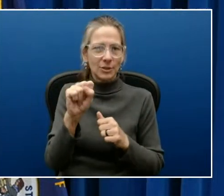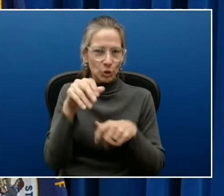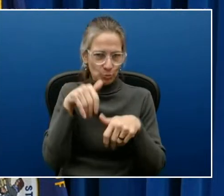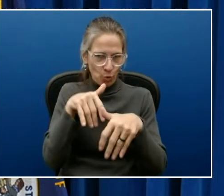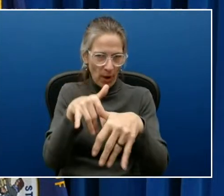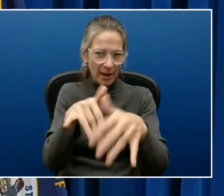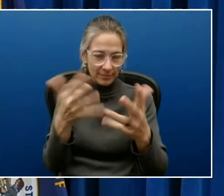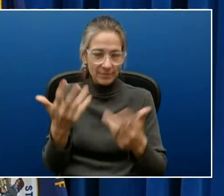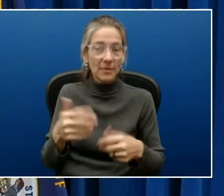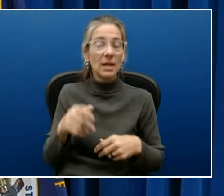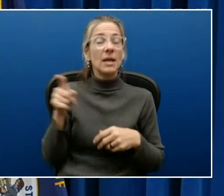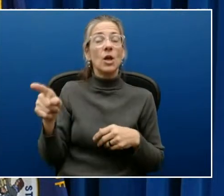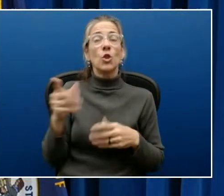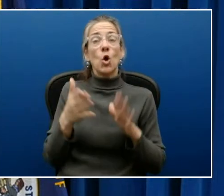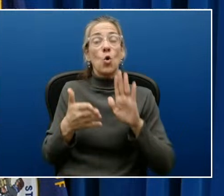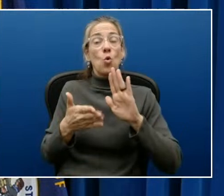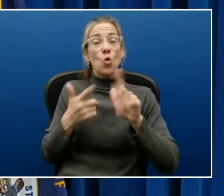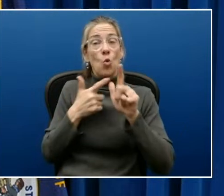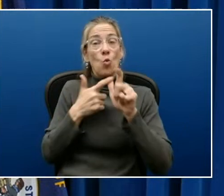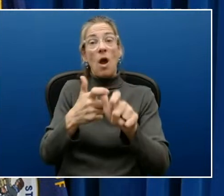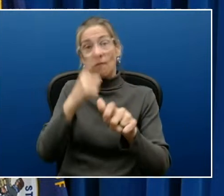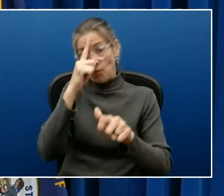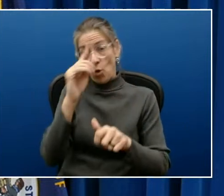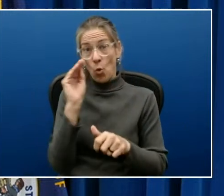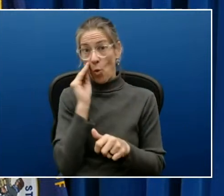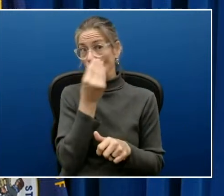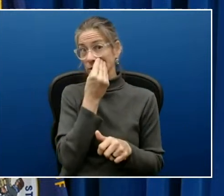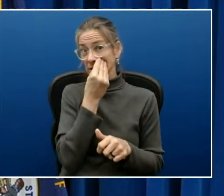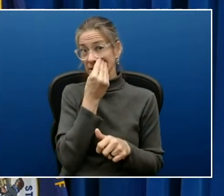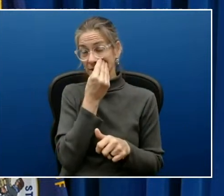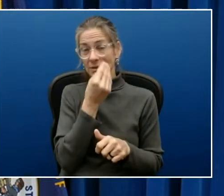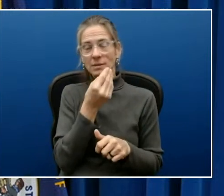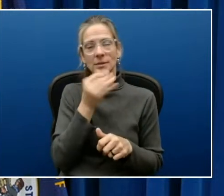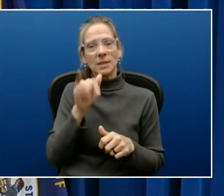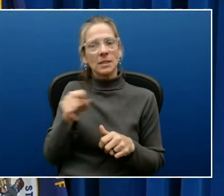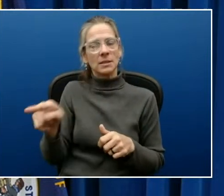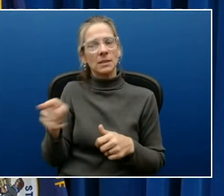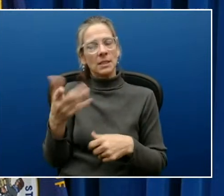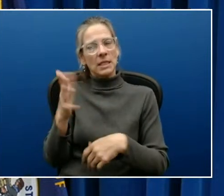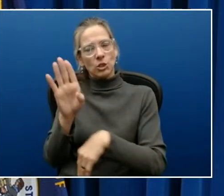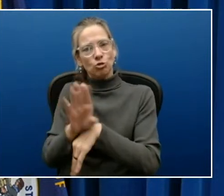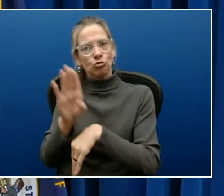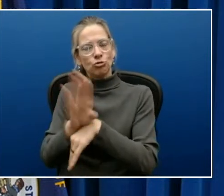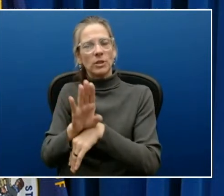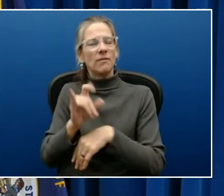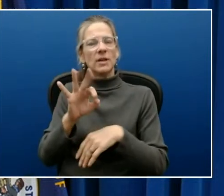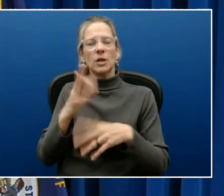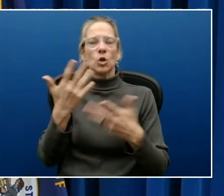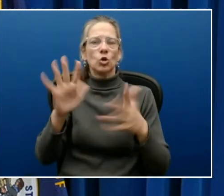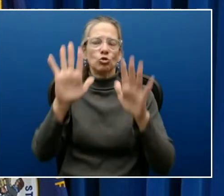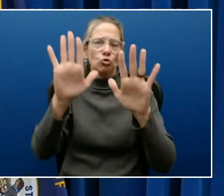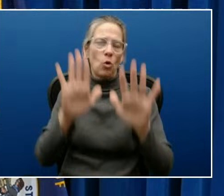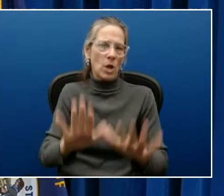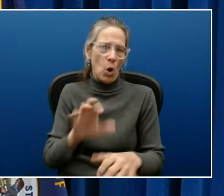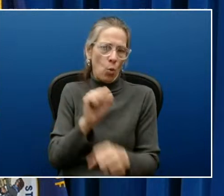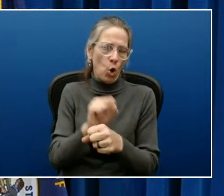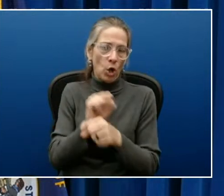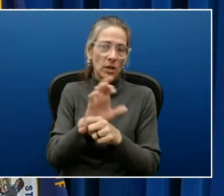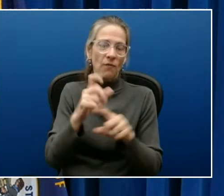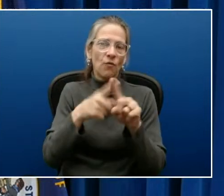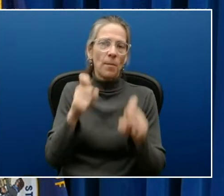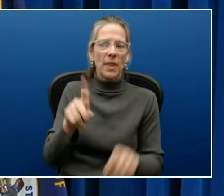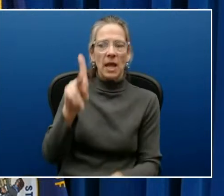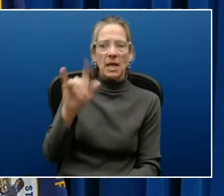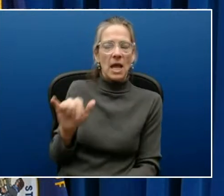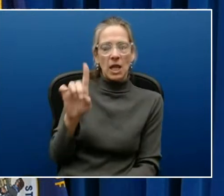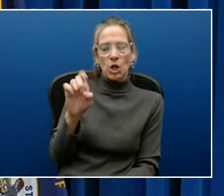for the Roses can be attributed to the state's tourism industry, including the extraordinary work done by the Kentucky Derby